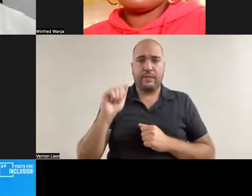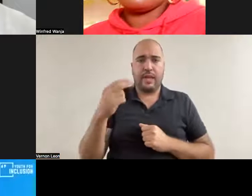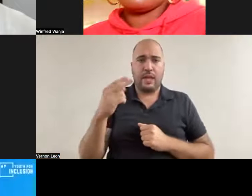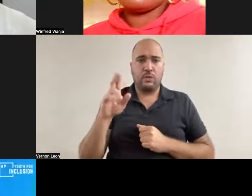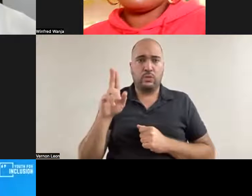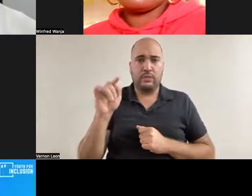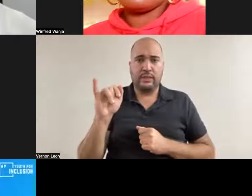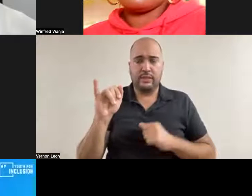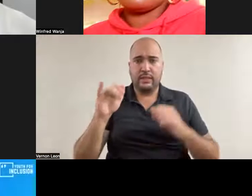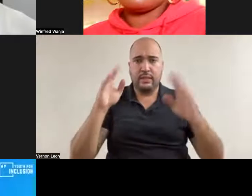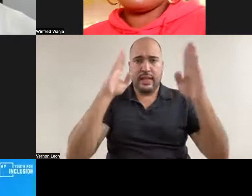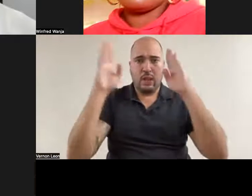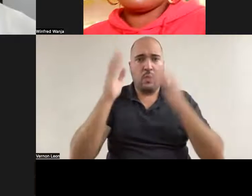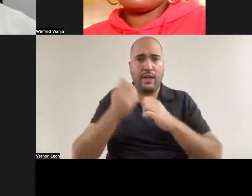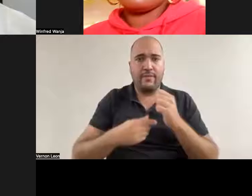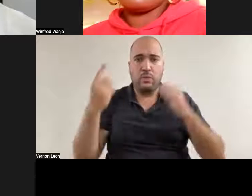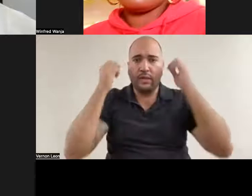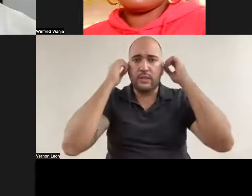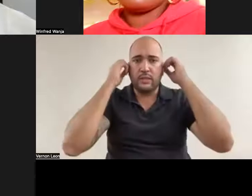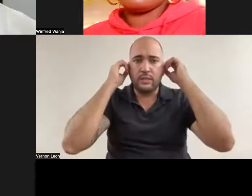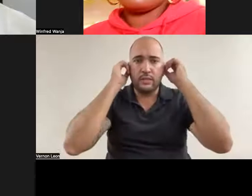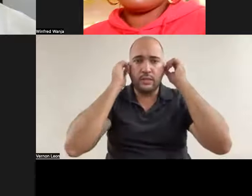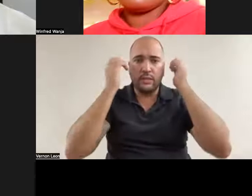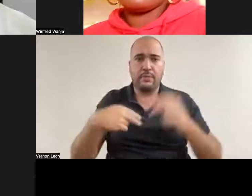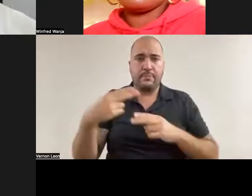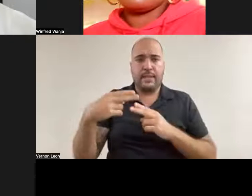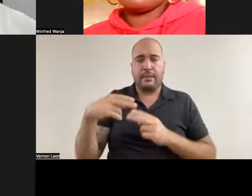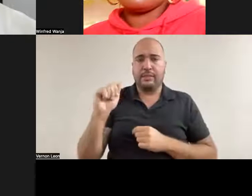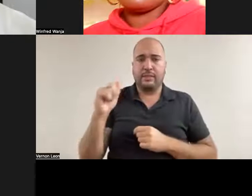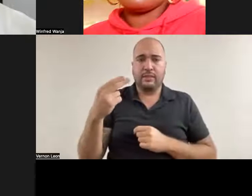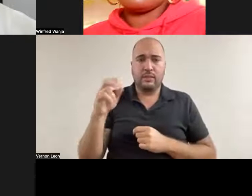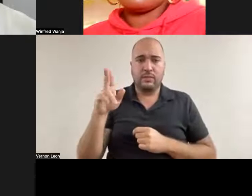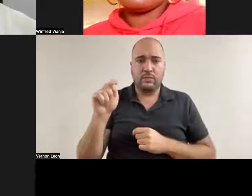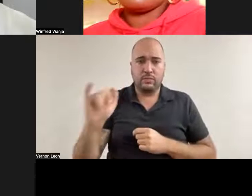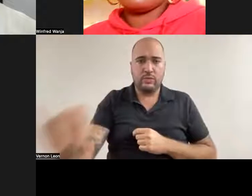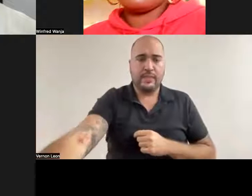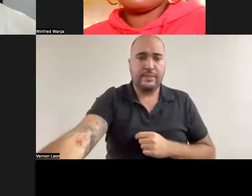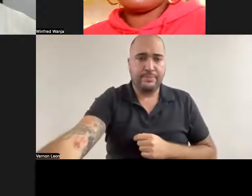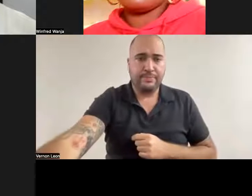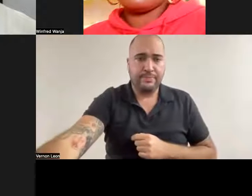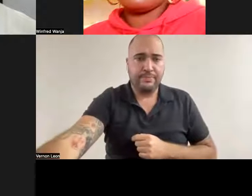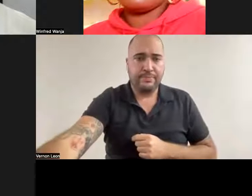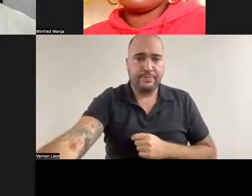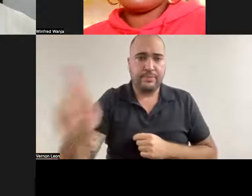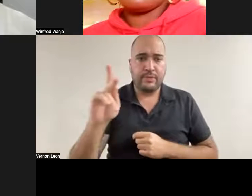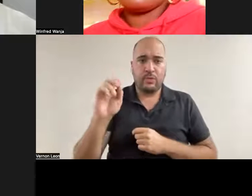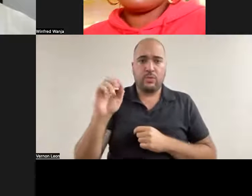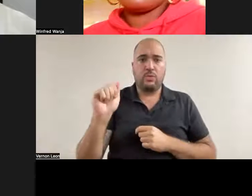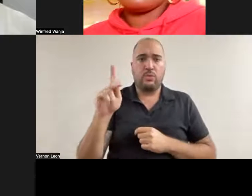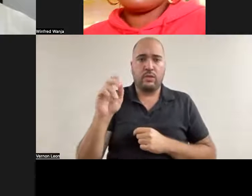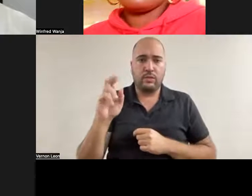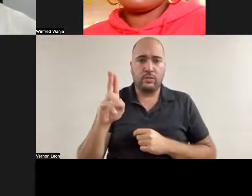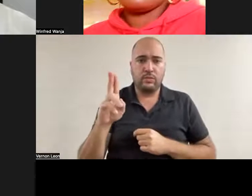Hello, everybody. My name is Ahouty Kouakou. I'm a person